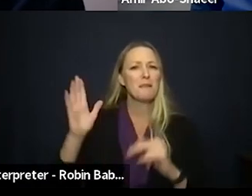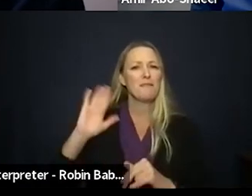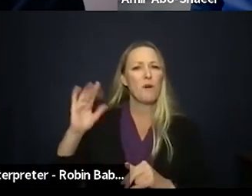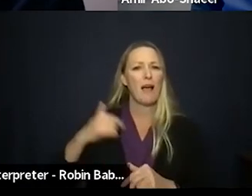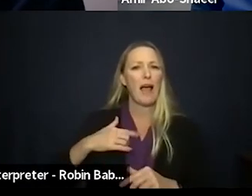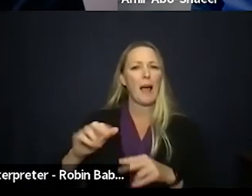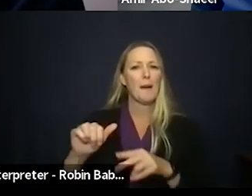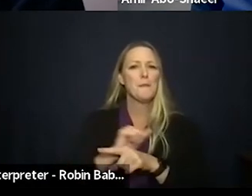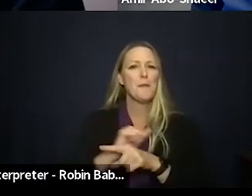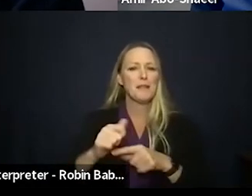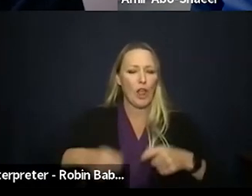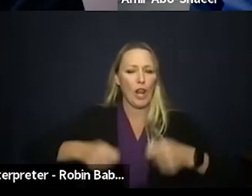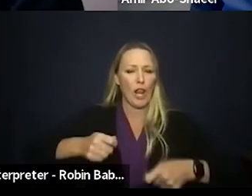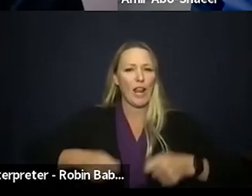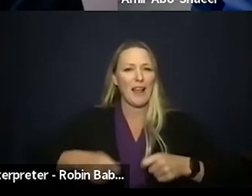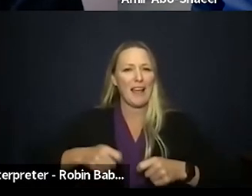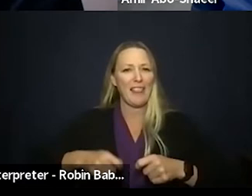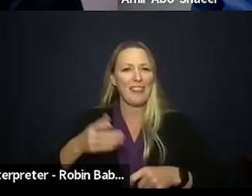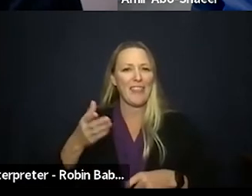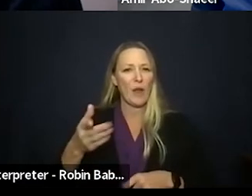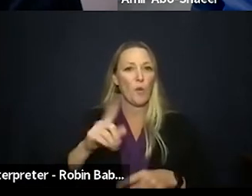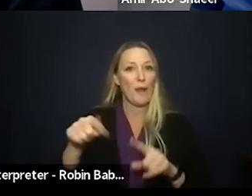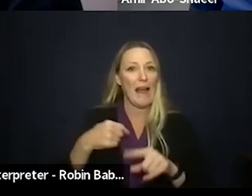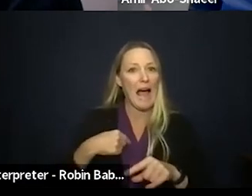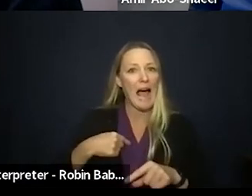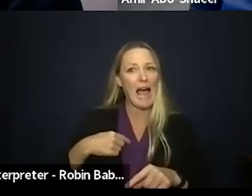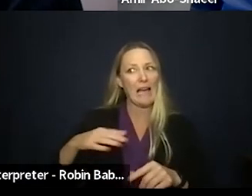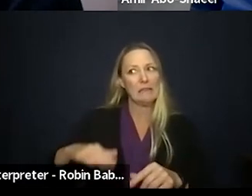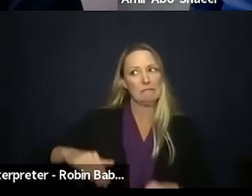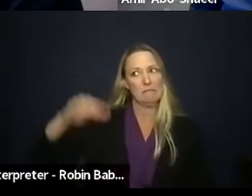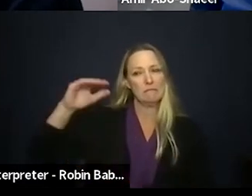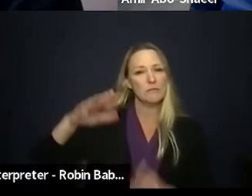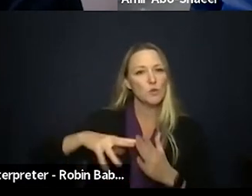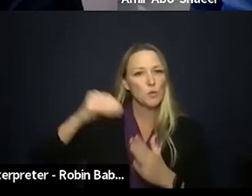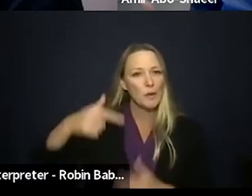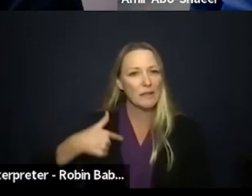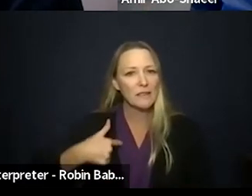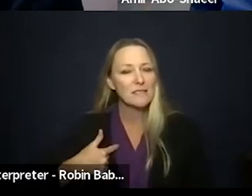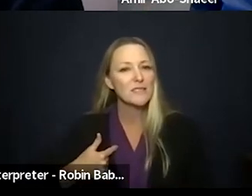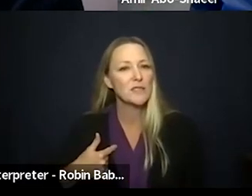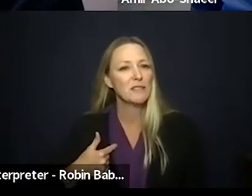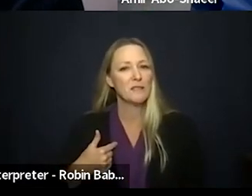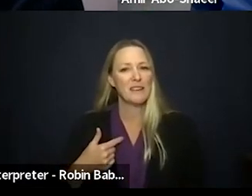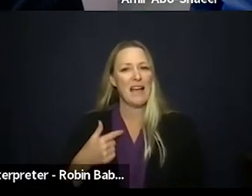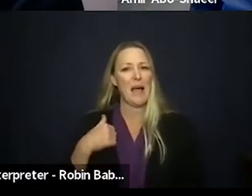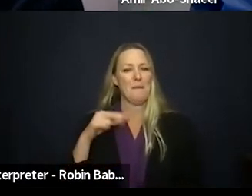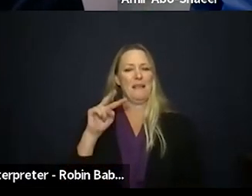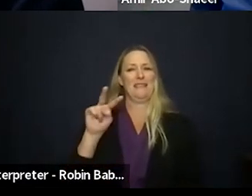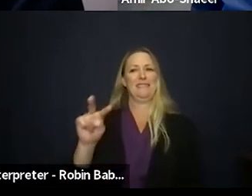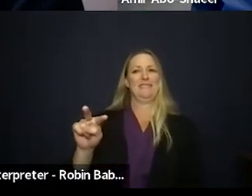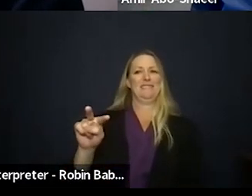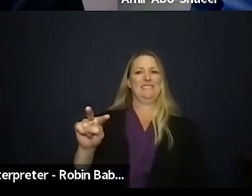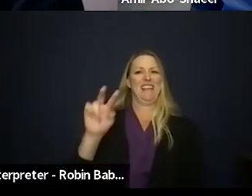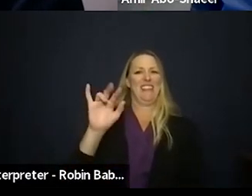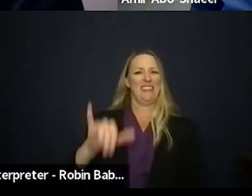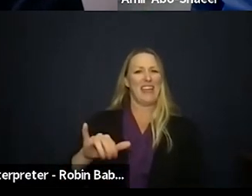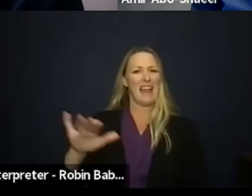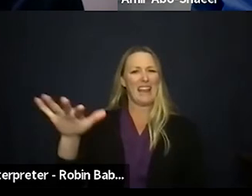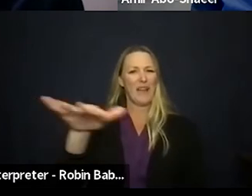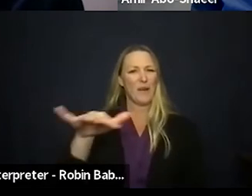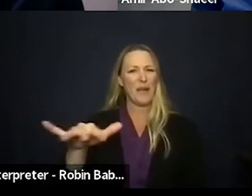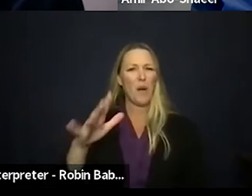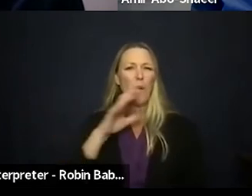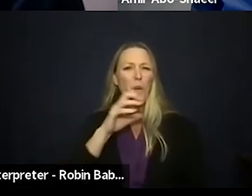in that parking lot where the old building was when i was a student here and just so you know just seeing that that that side of campus was a beat up parking lot and a bunch of